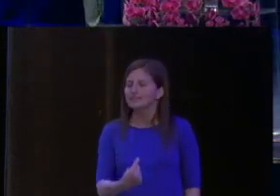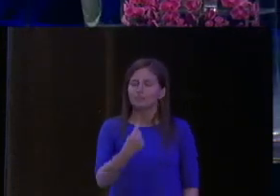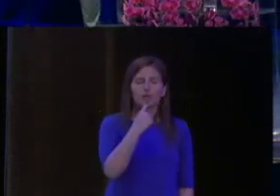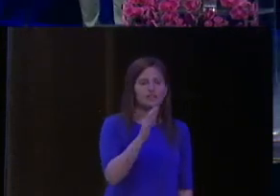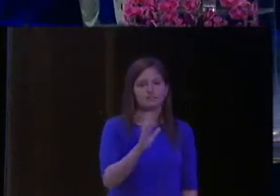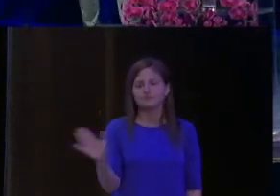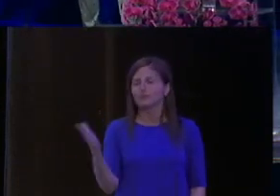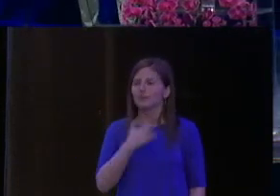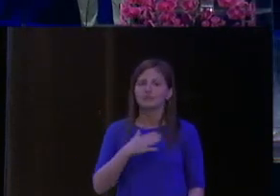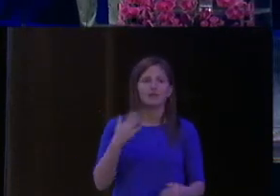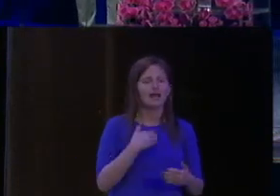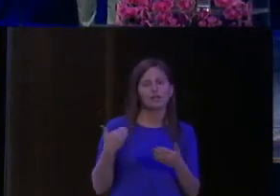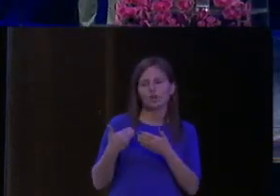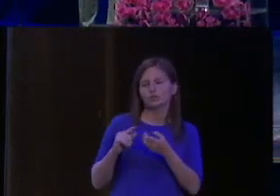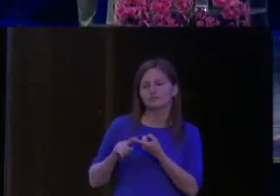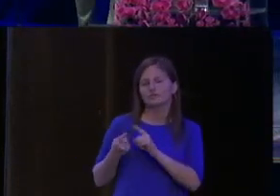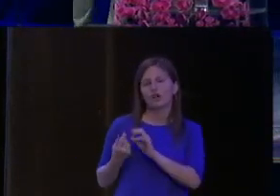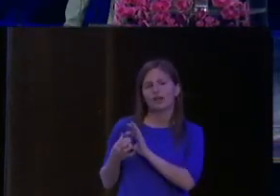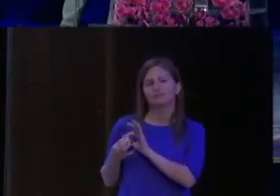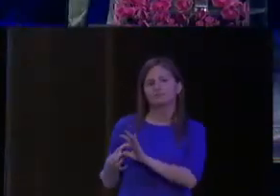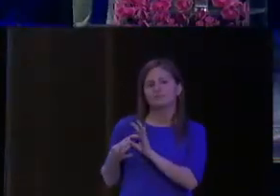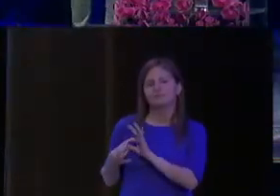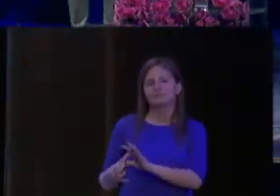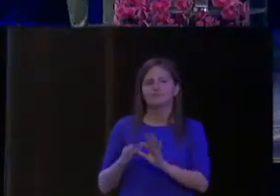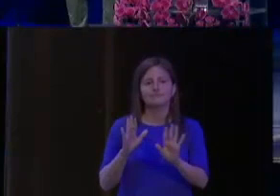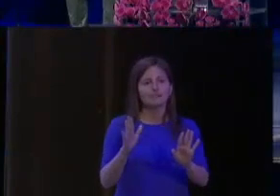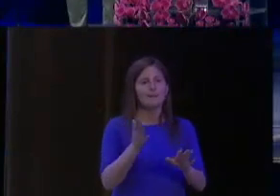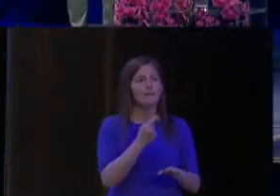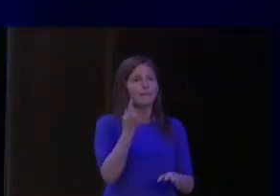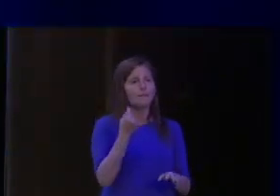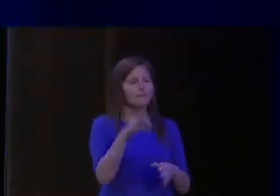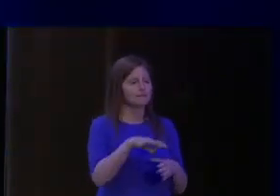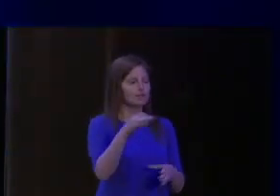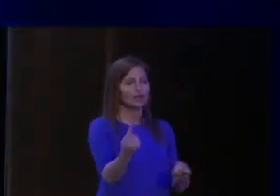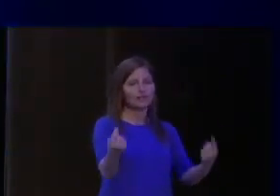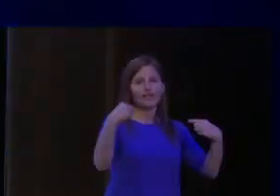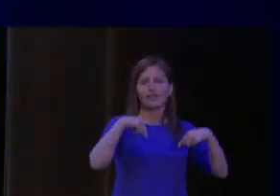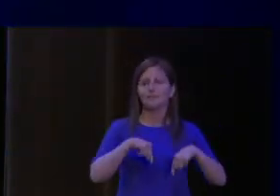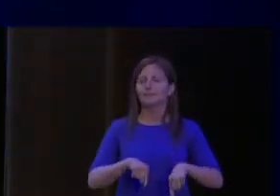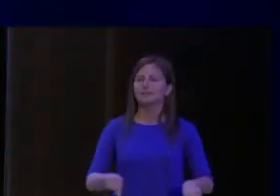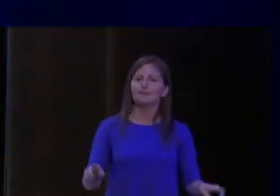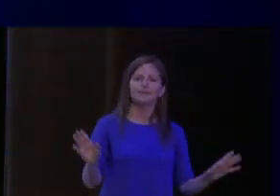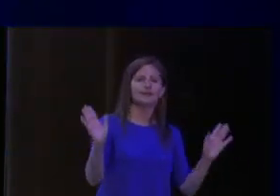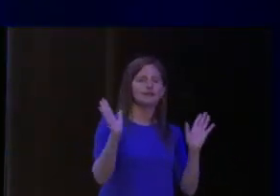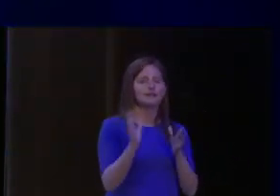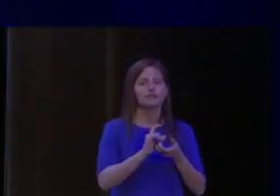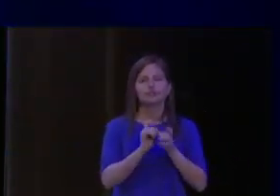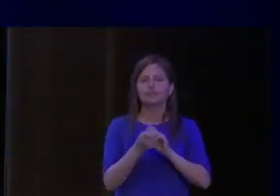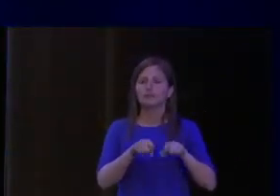Disappointment was my closest friend, but Spirit came and it soon